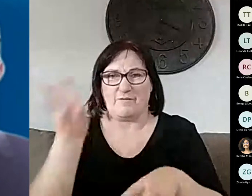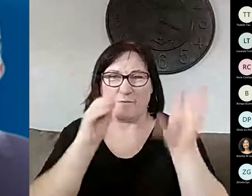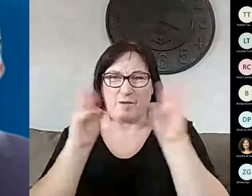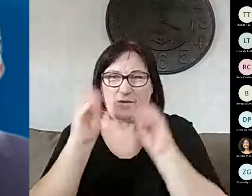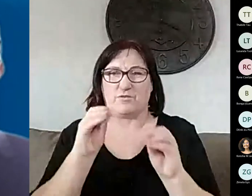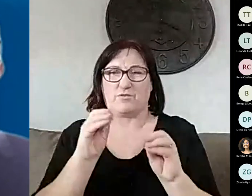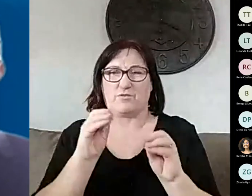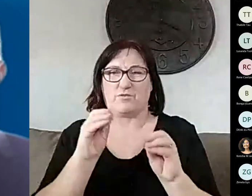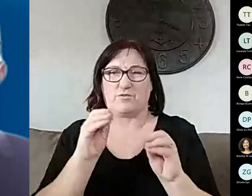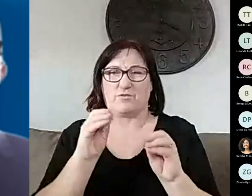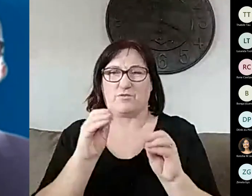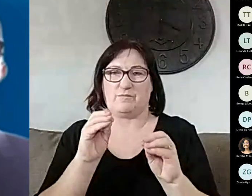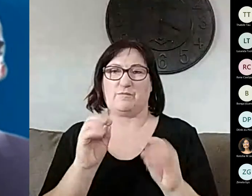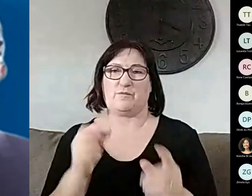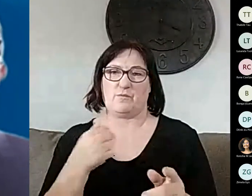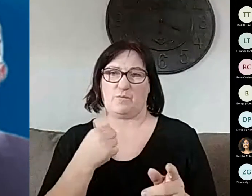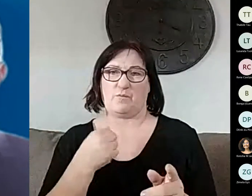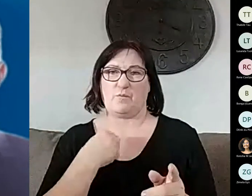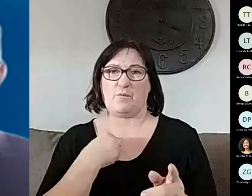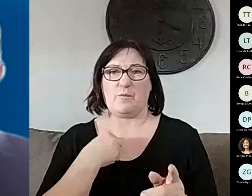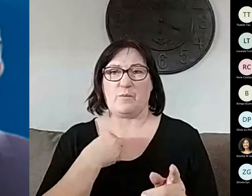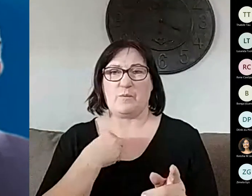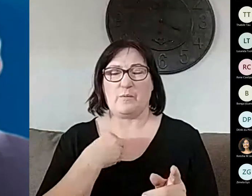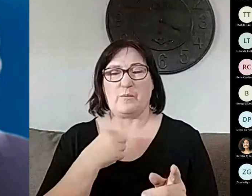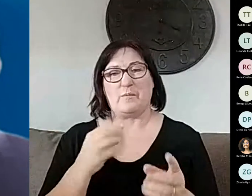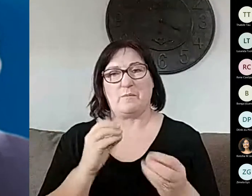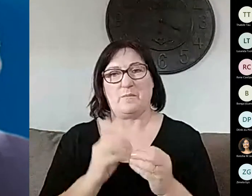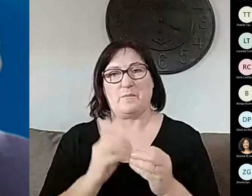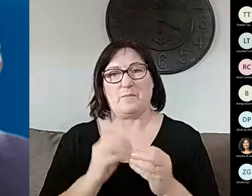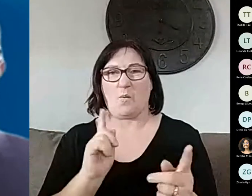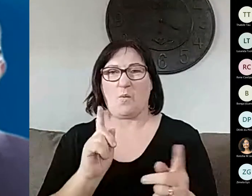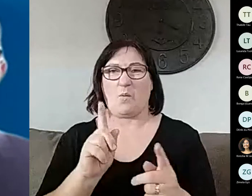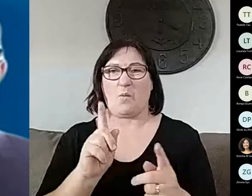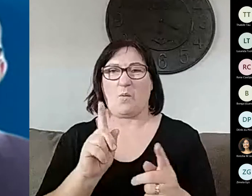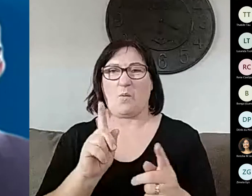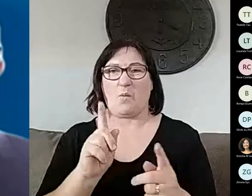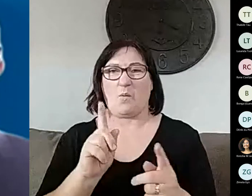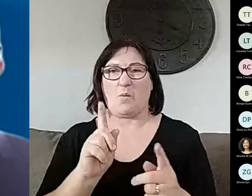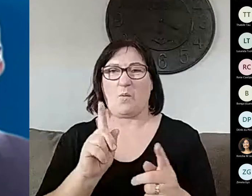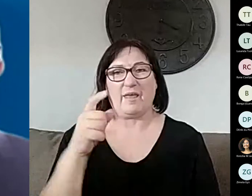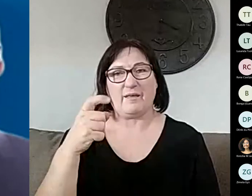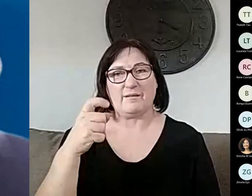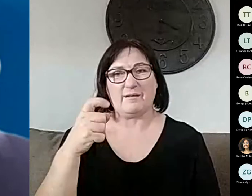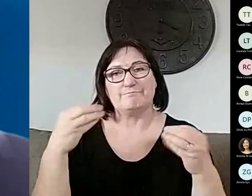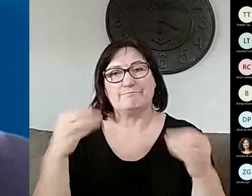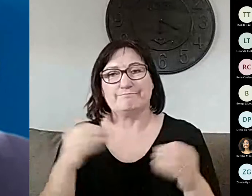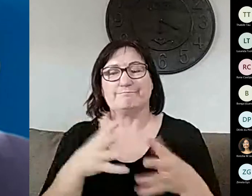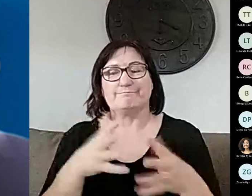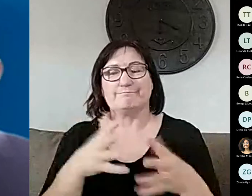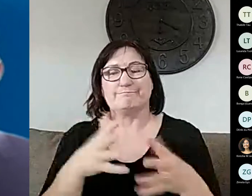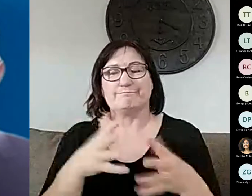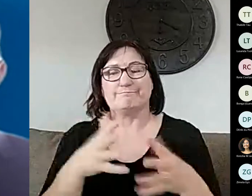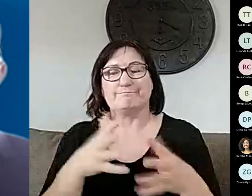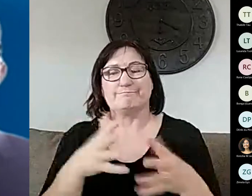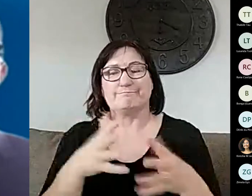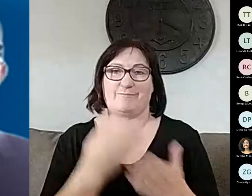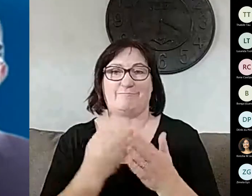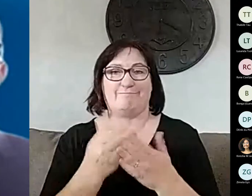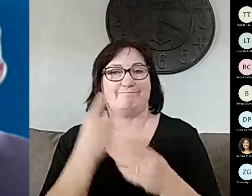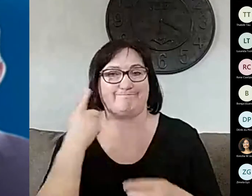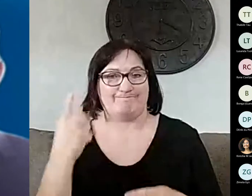of making your tax affairs easier and thereby improving compliance. Before we proceed with the